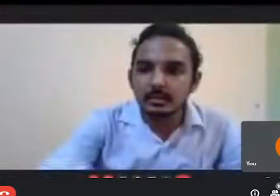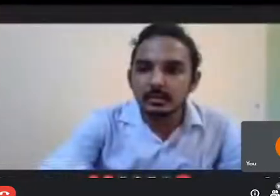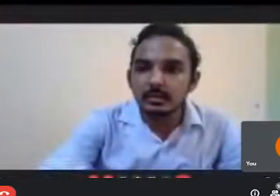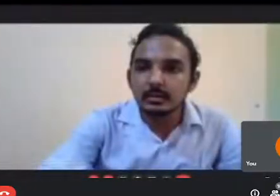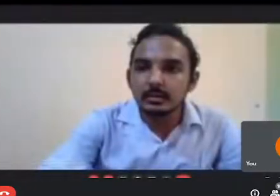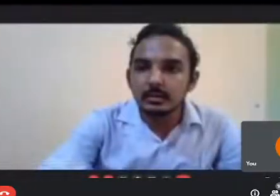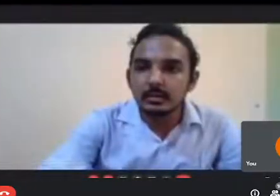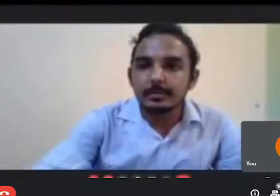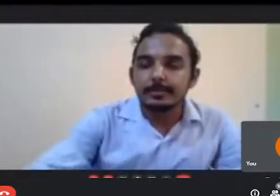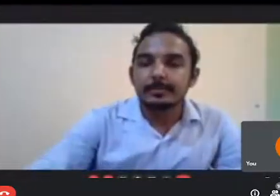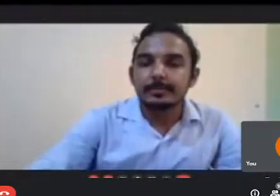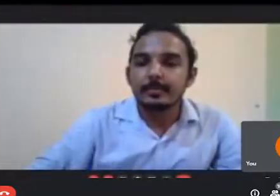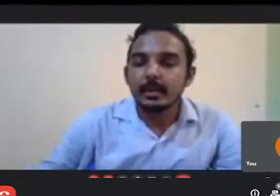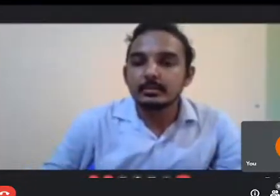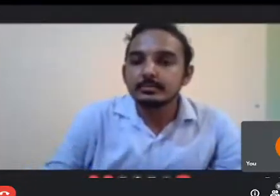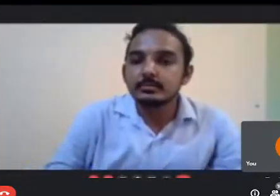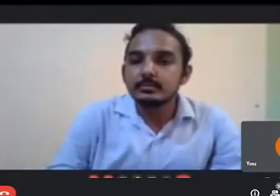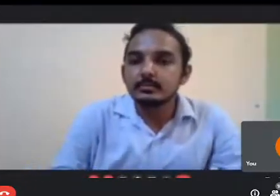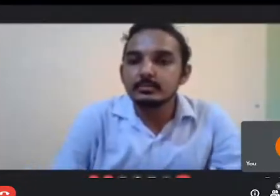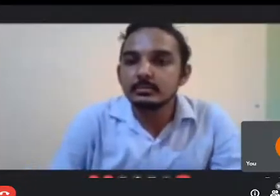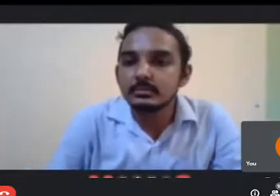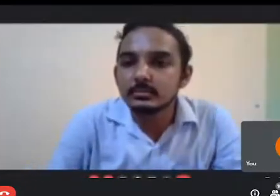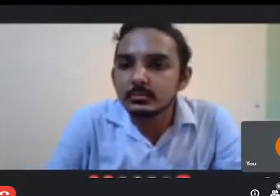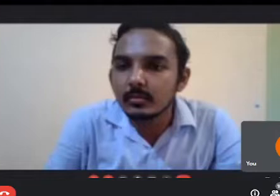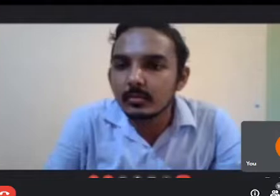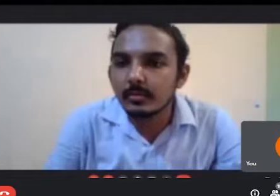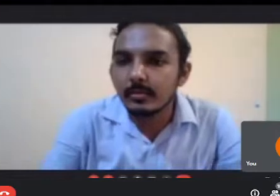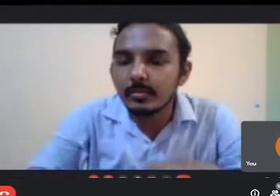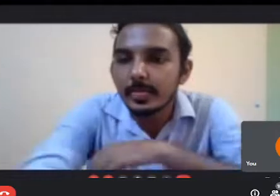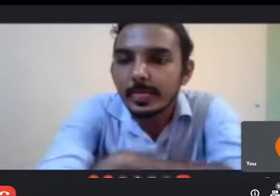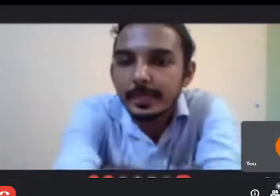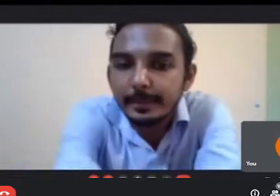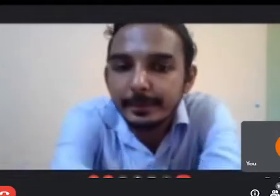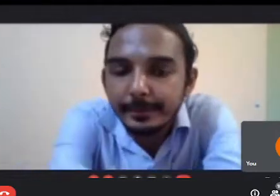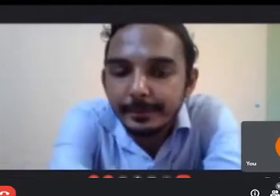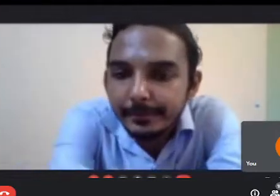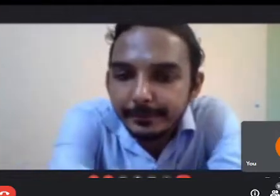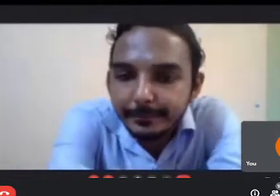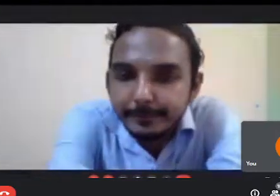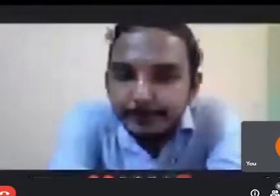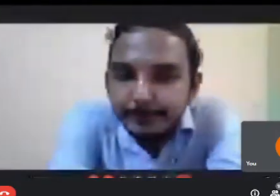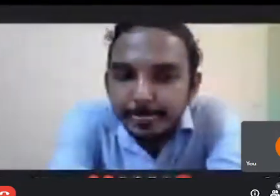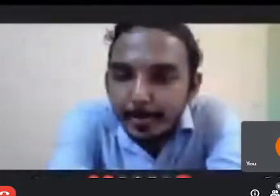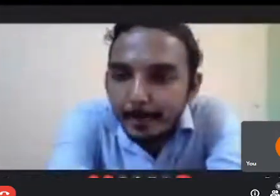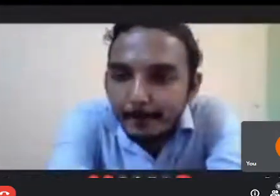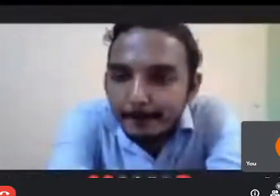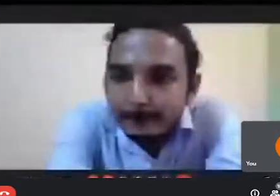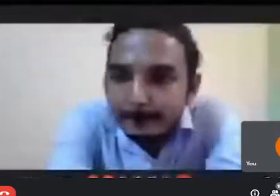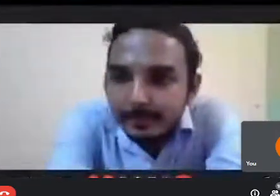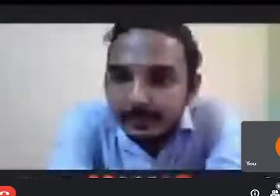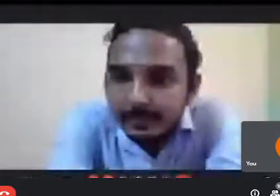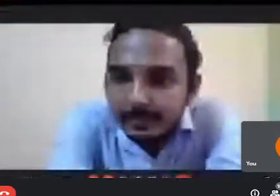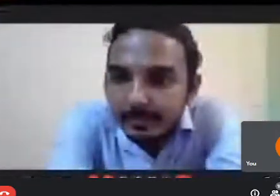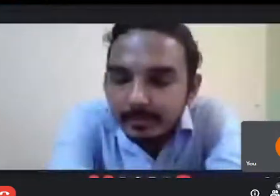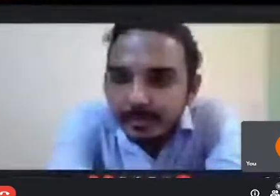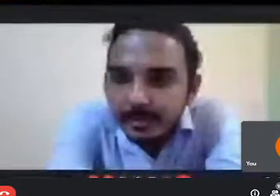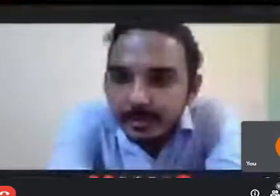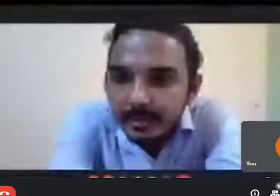They must have been tutoring many people, I guess, for several years.